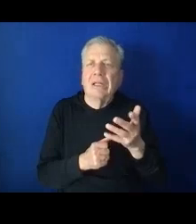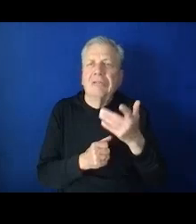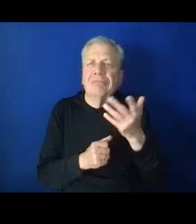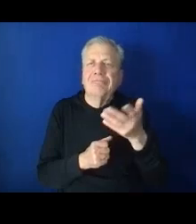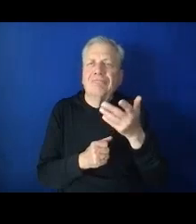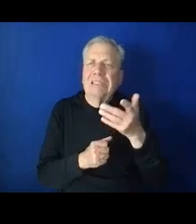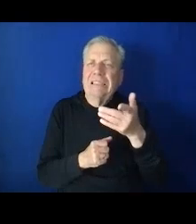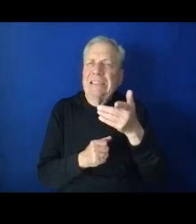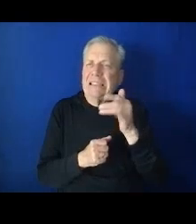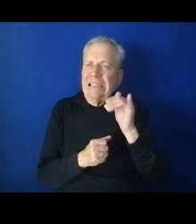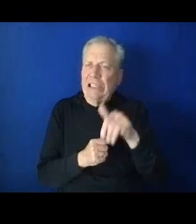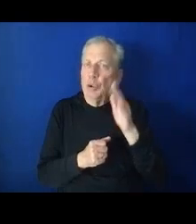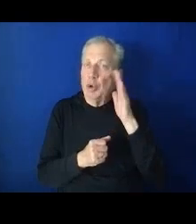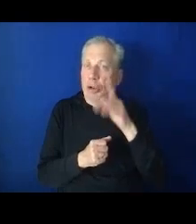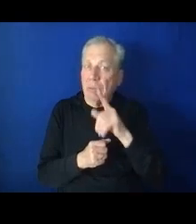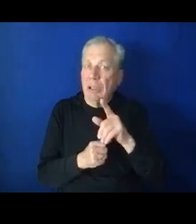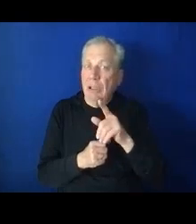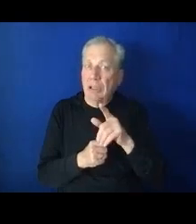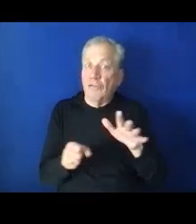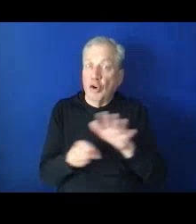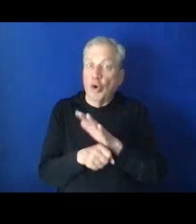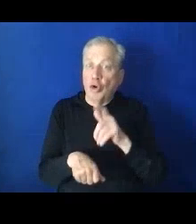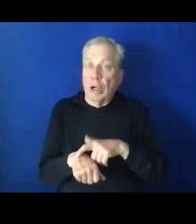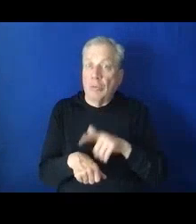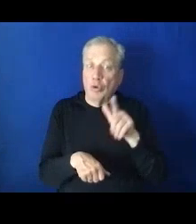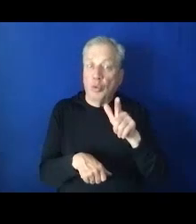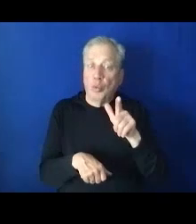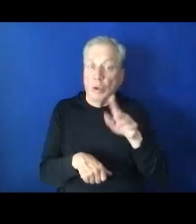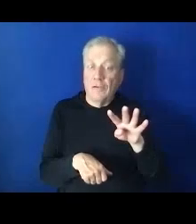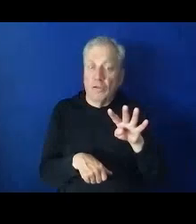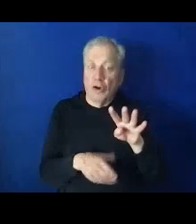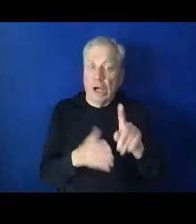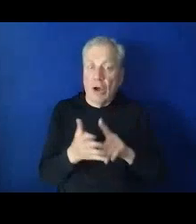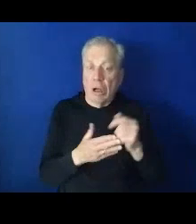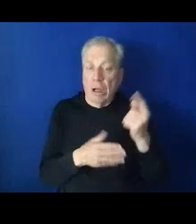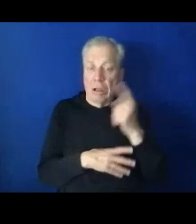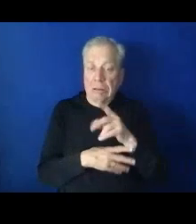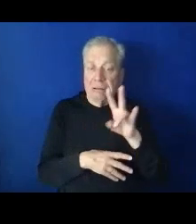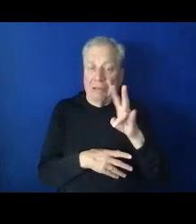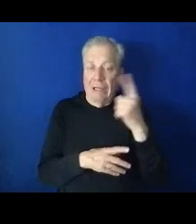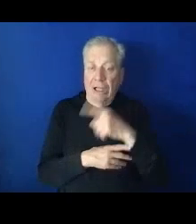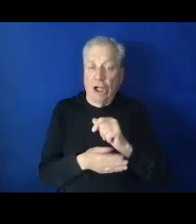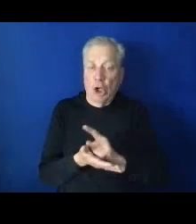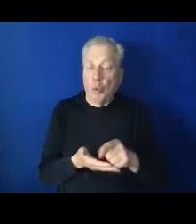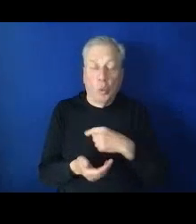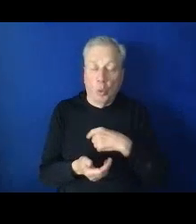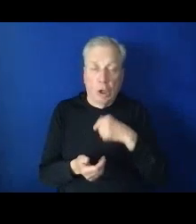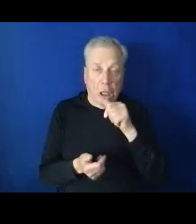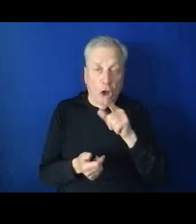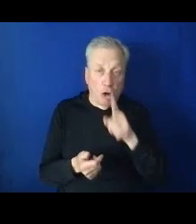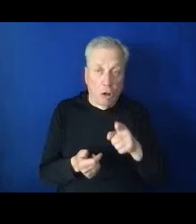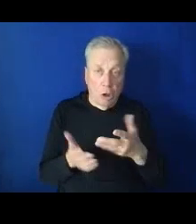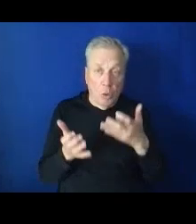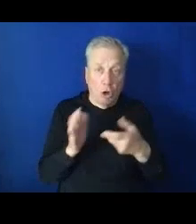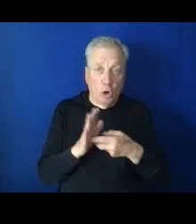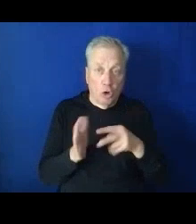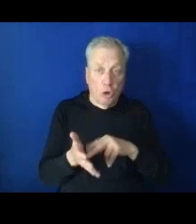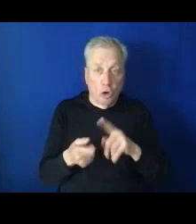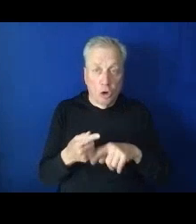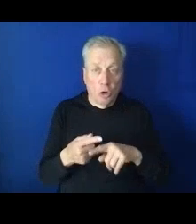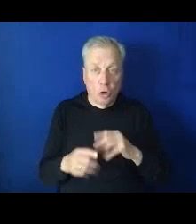That would be a full-time 24/7, 7-day-a-week job. We also don't want to necessarily inhibit